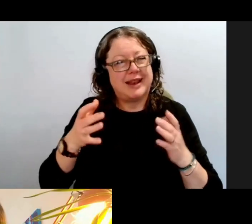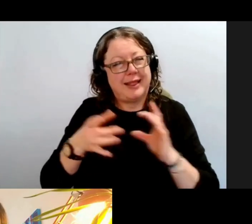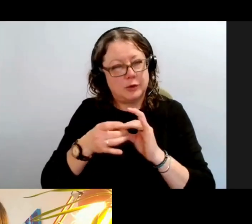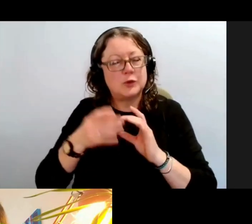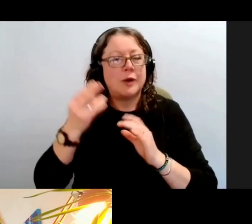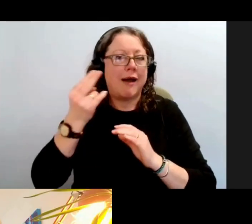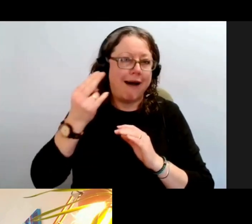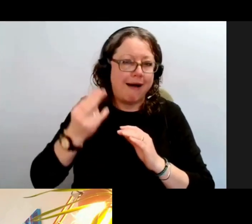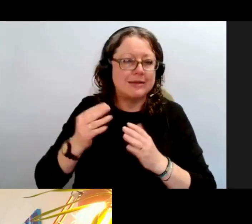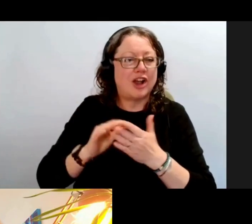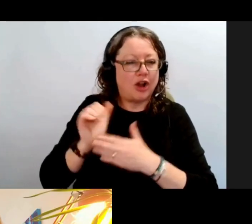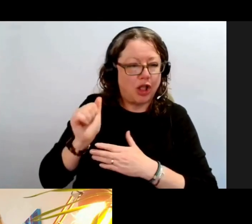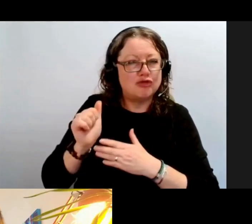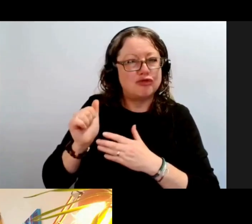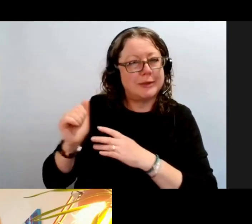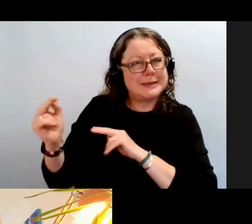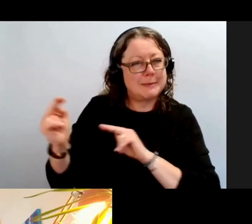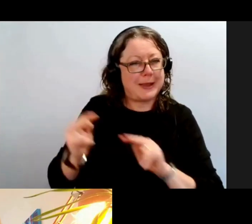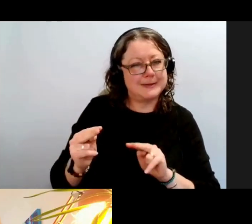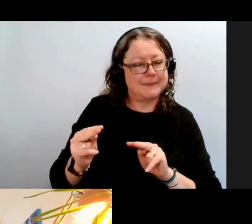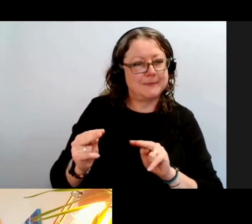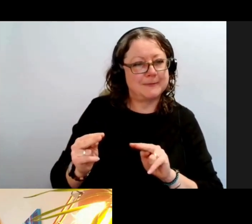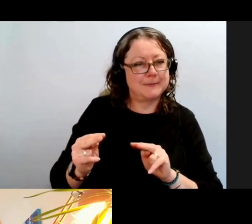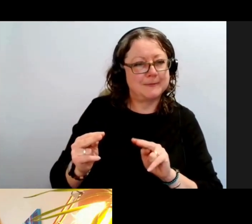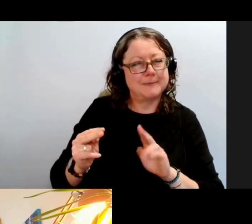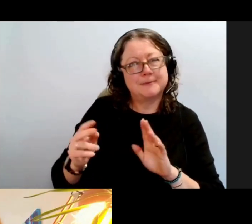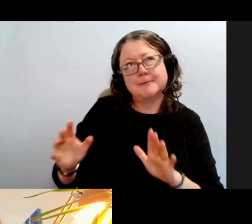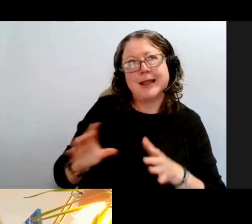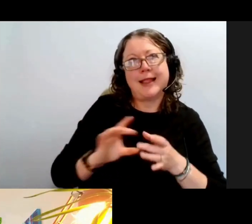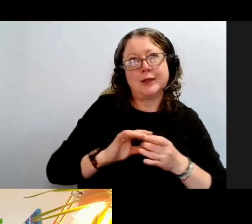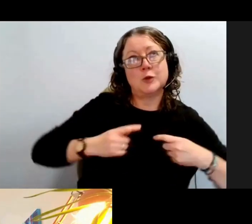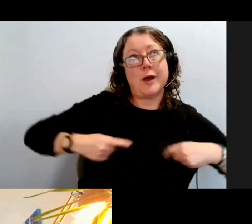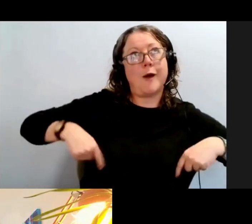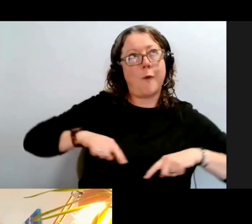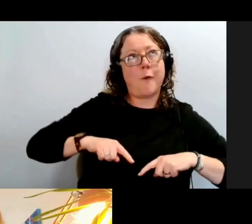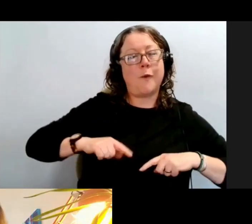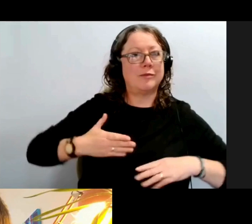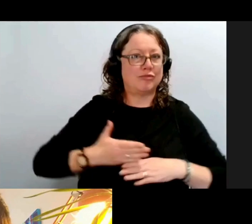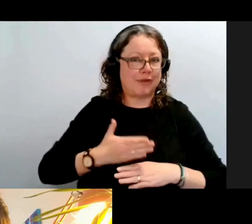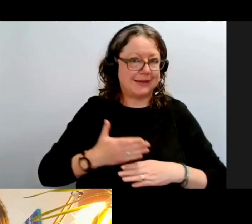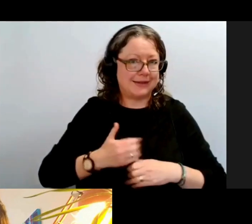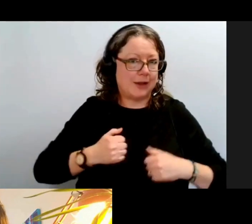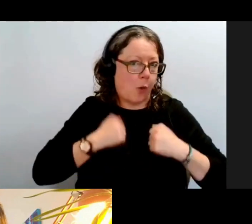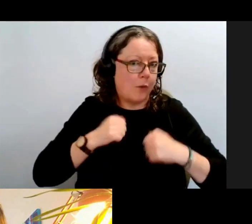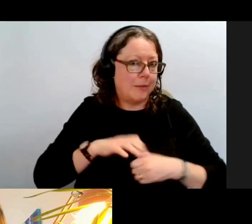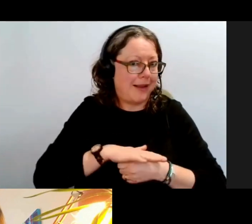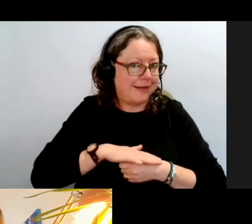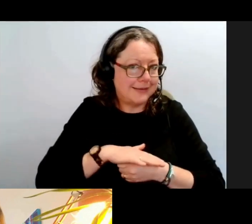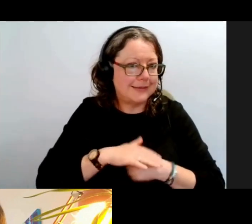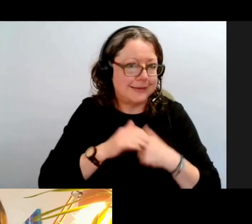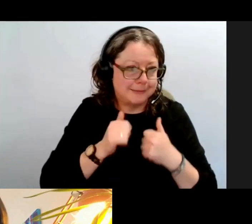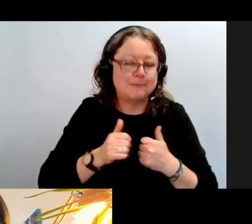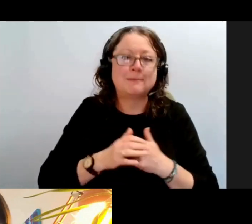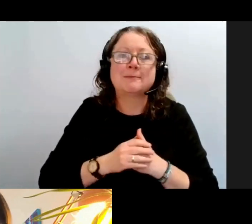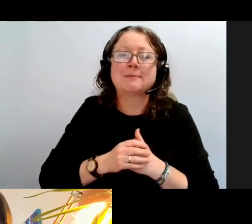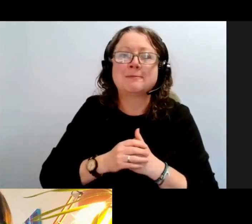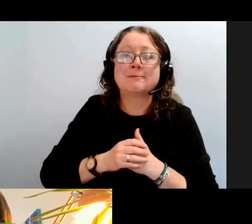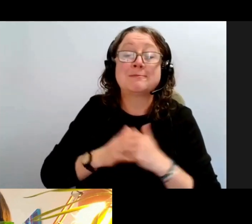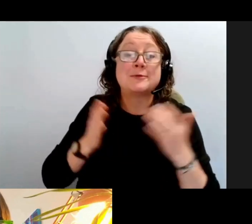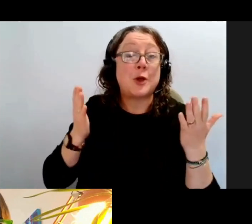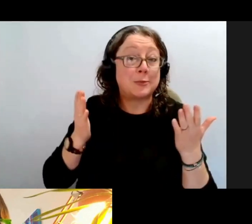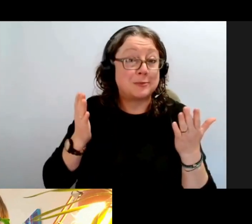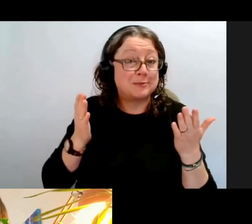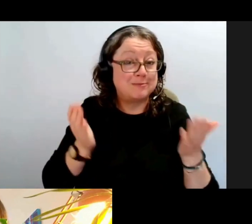looking at those issues and kind of relating them back to our own practice places. So without further ado,